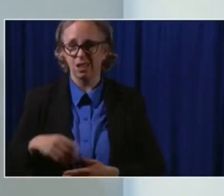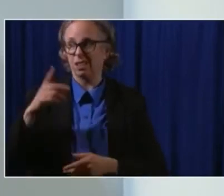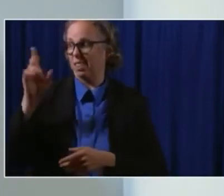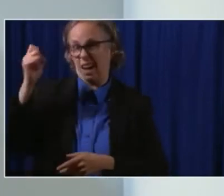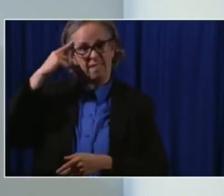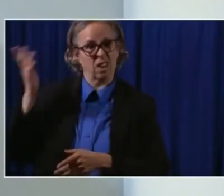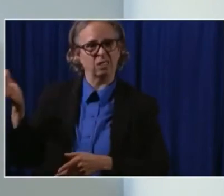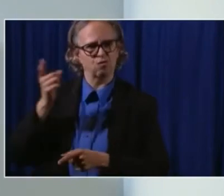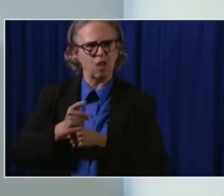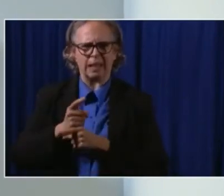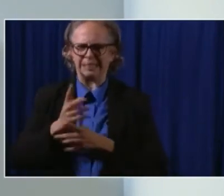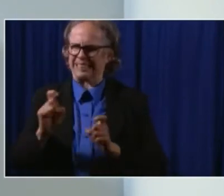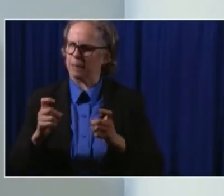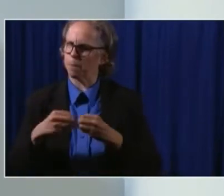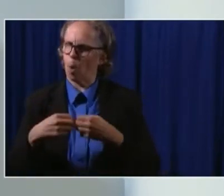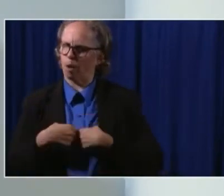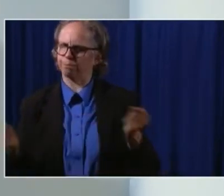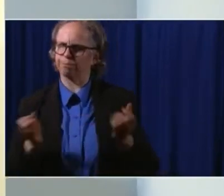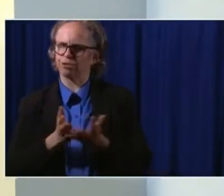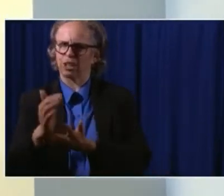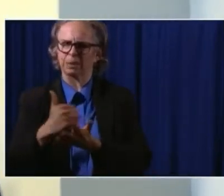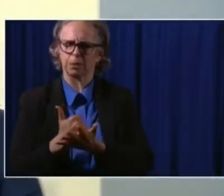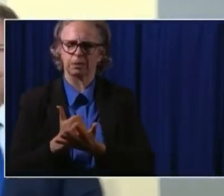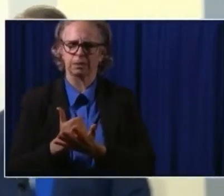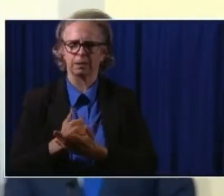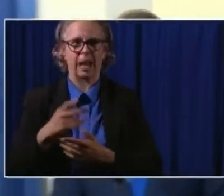it. We should see more of it.